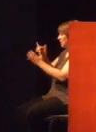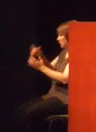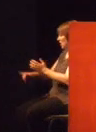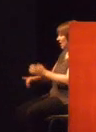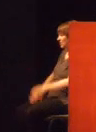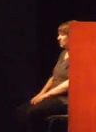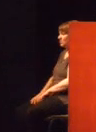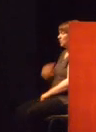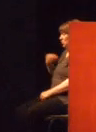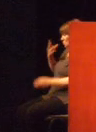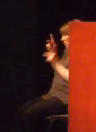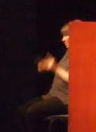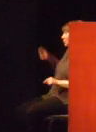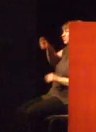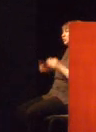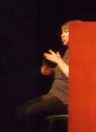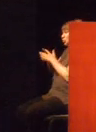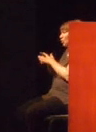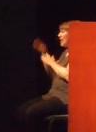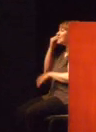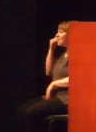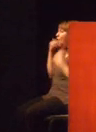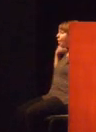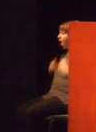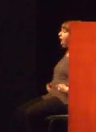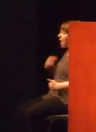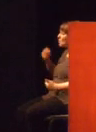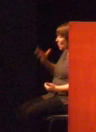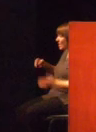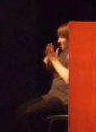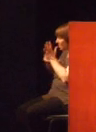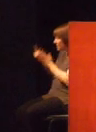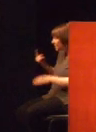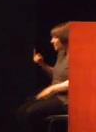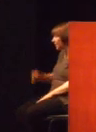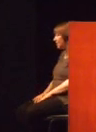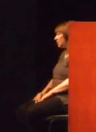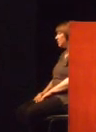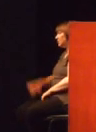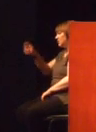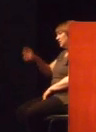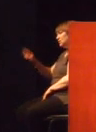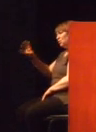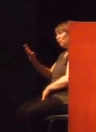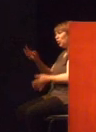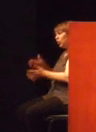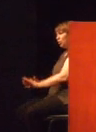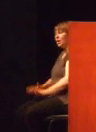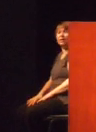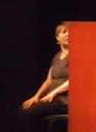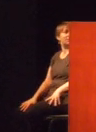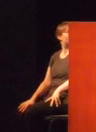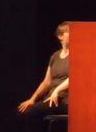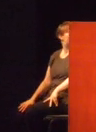So white people need to show up and know that they're white and that that means something. So there needs to be a fourth way to be white. And she proposes